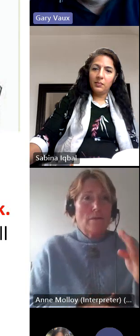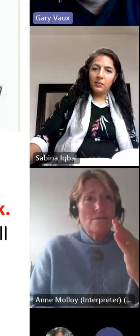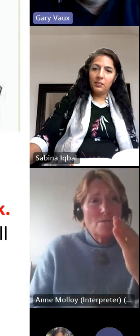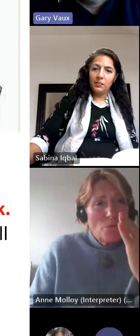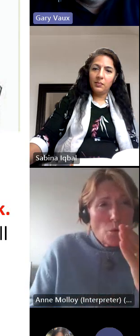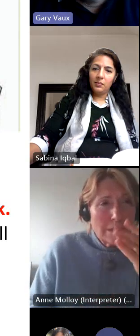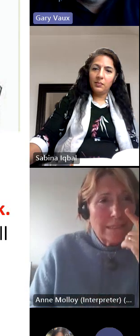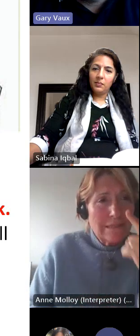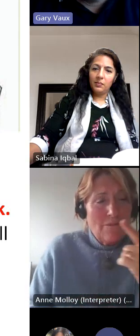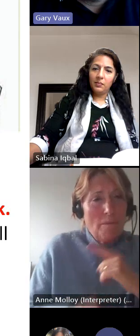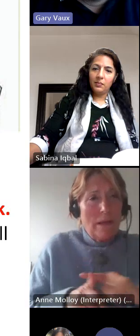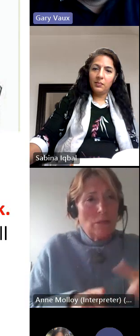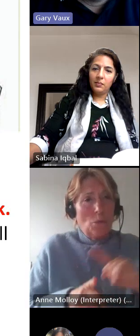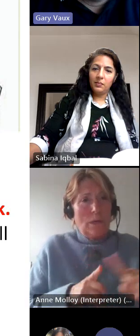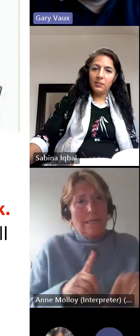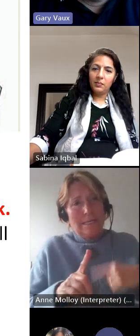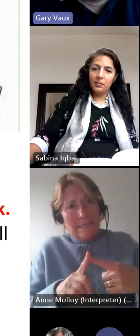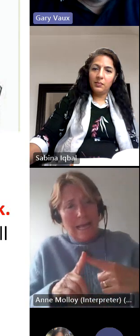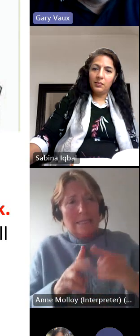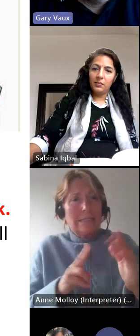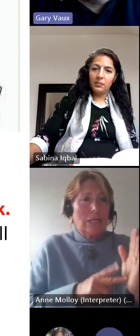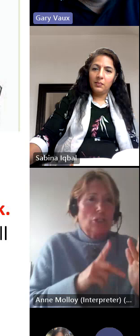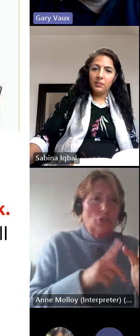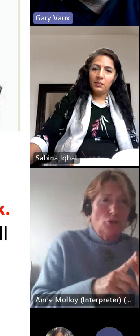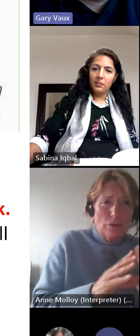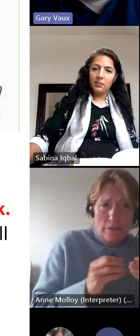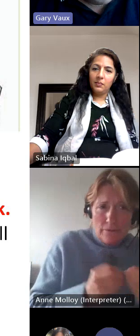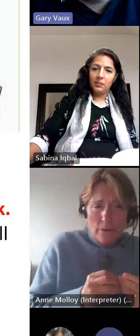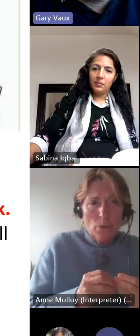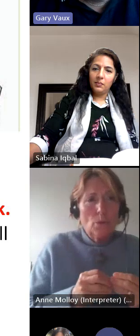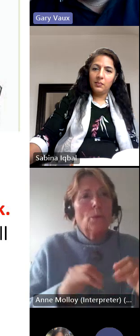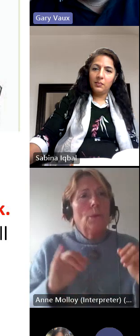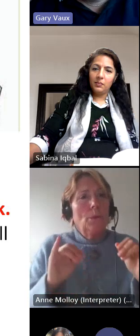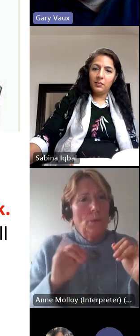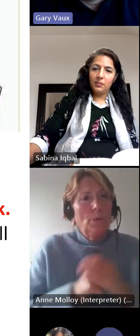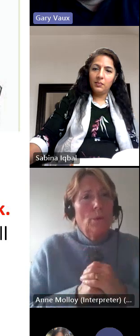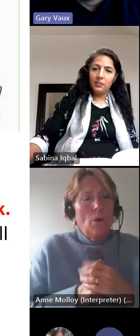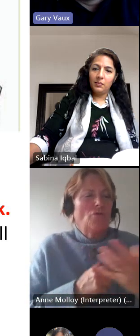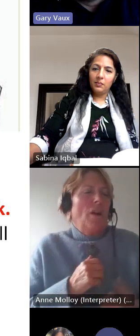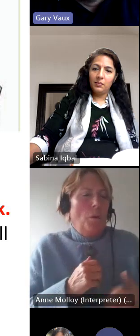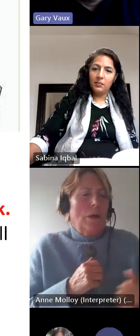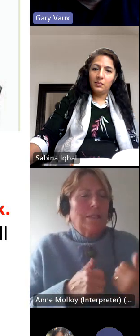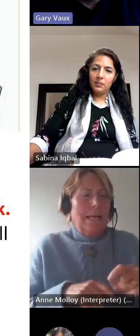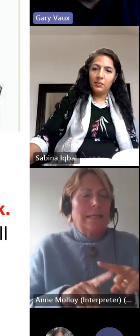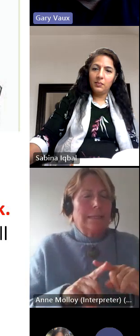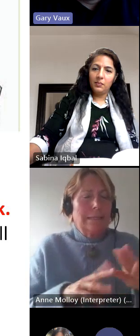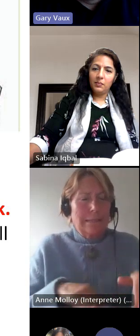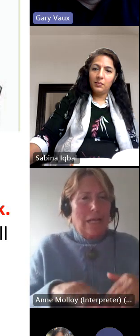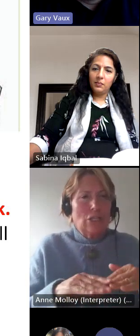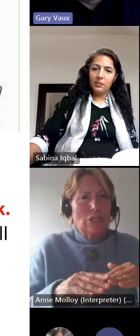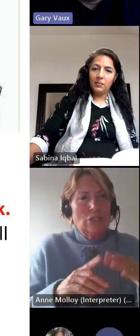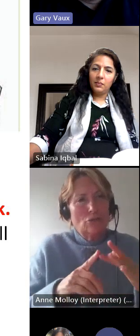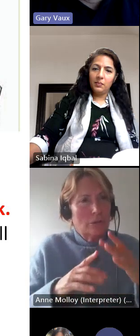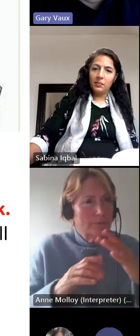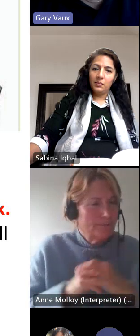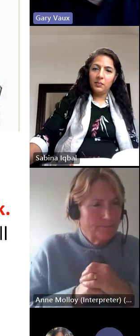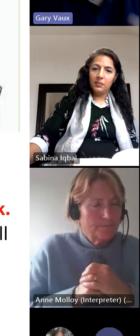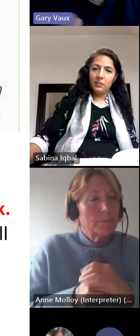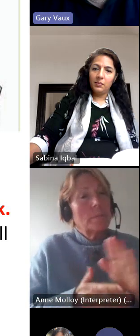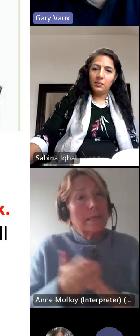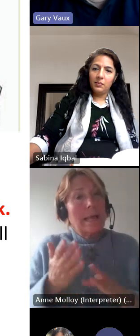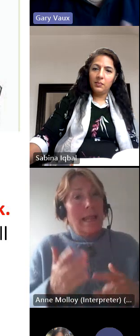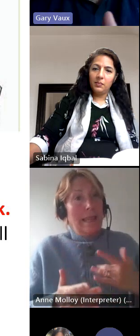a week in tax and national insurance, so in wages and national insurance. So the living wage